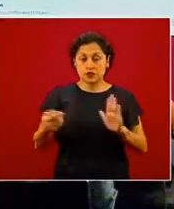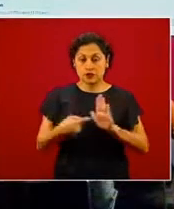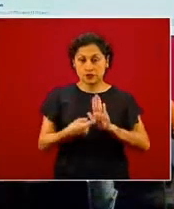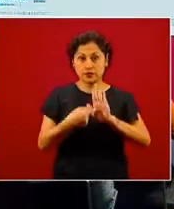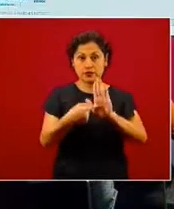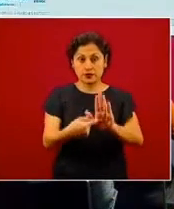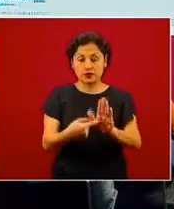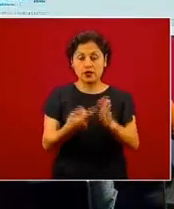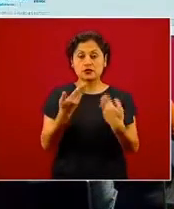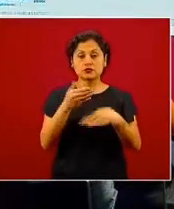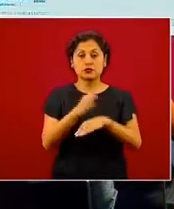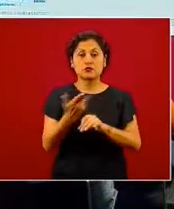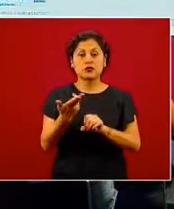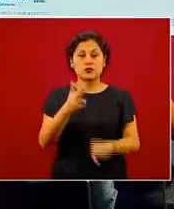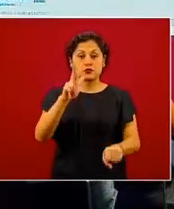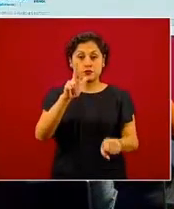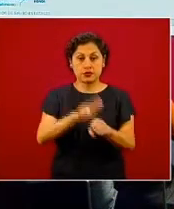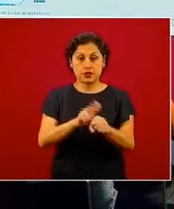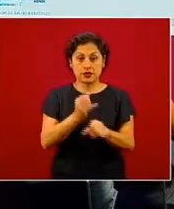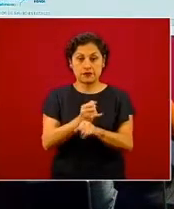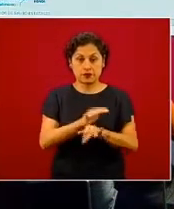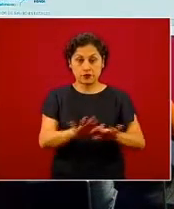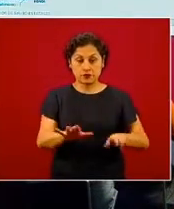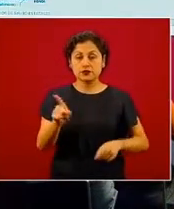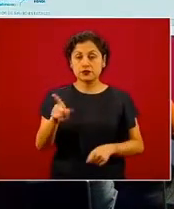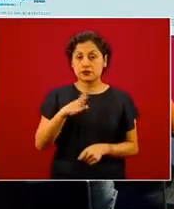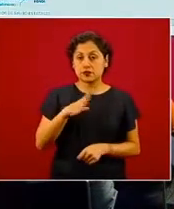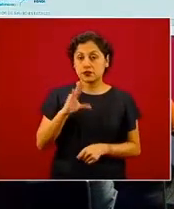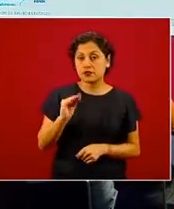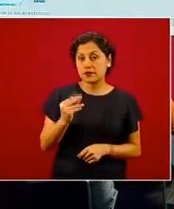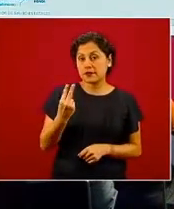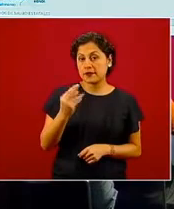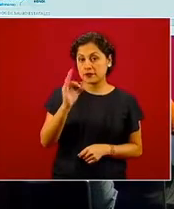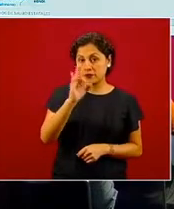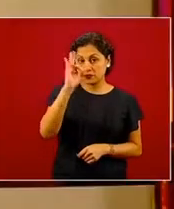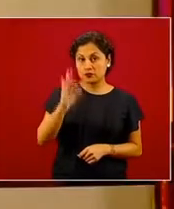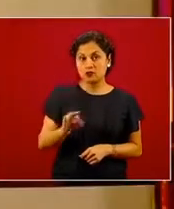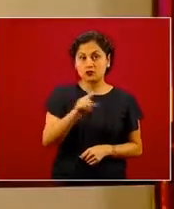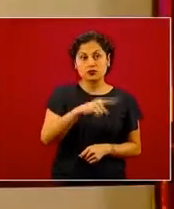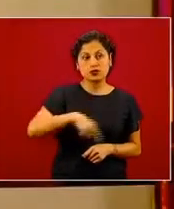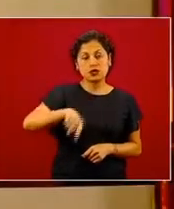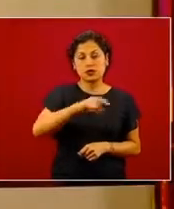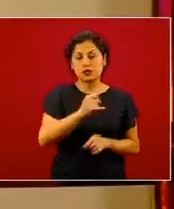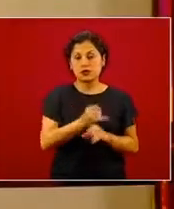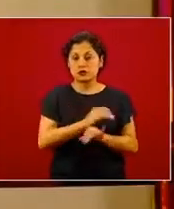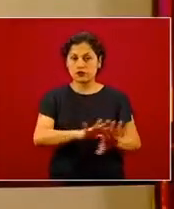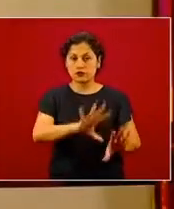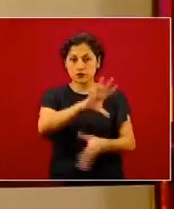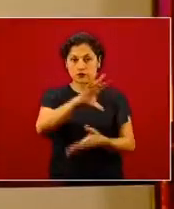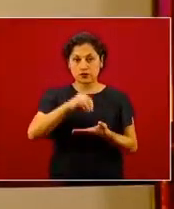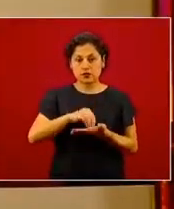cases. Now we'll talk about the hospital availability and reporting.